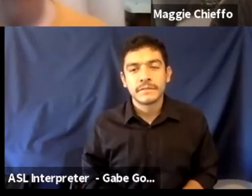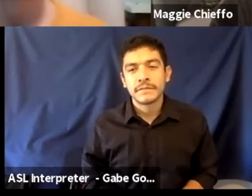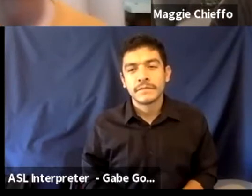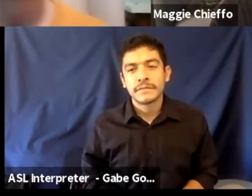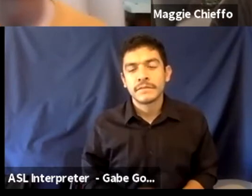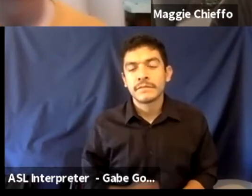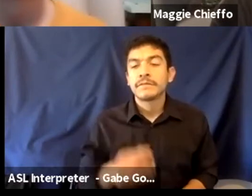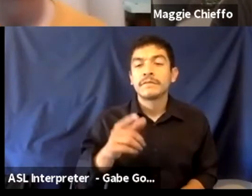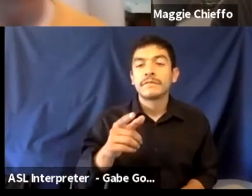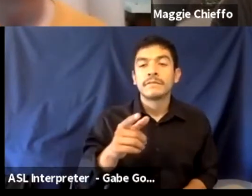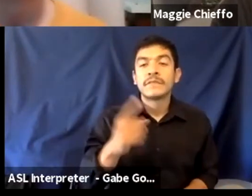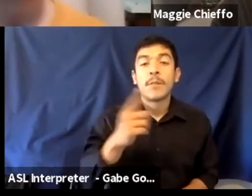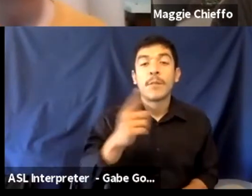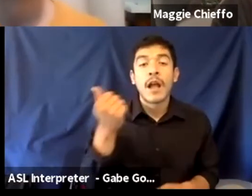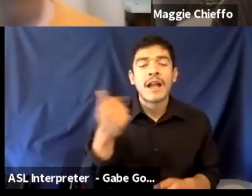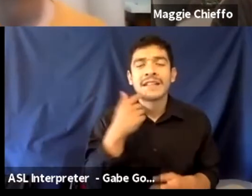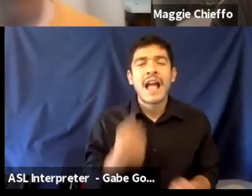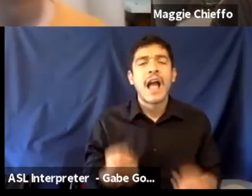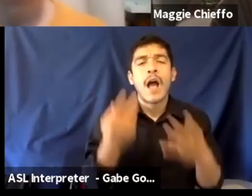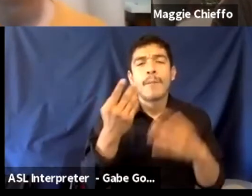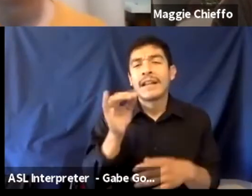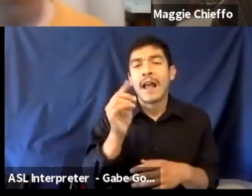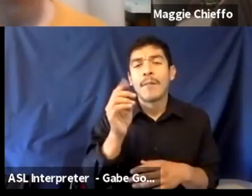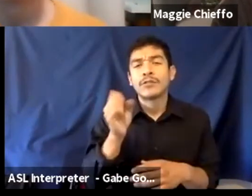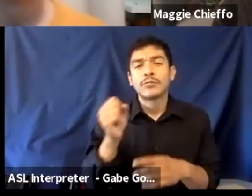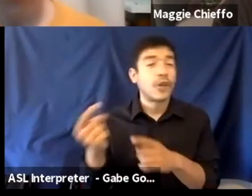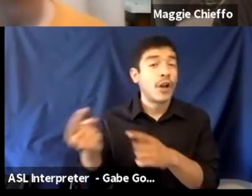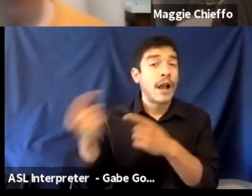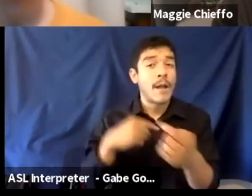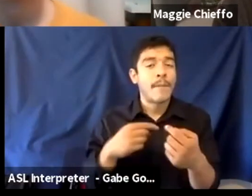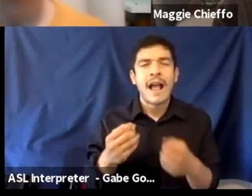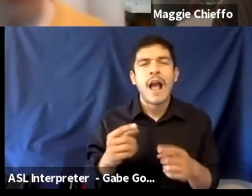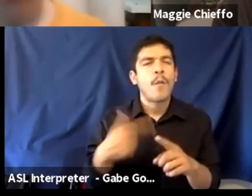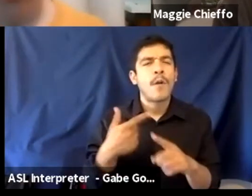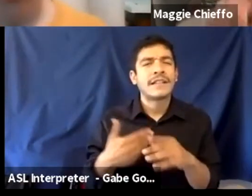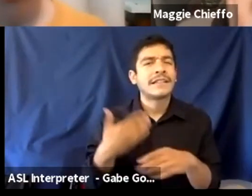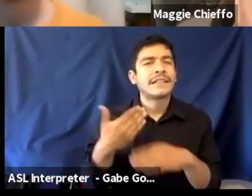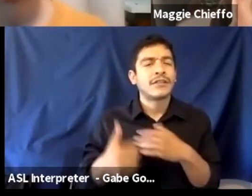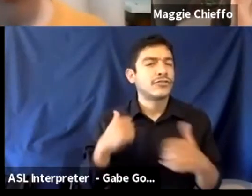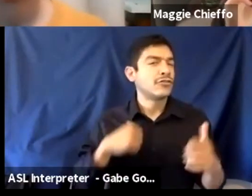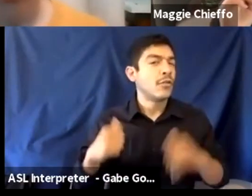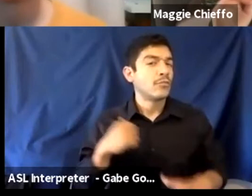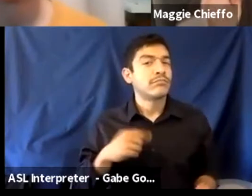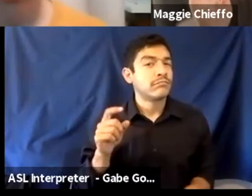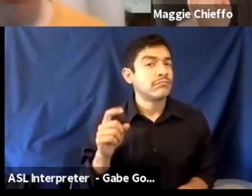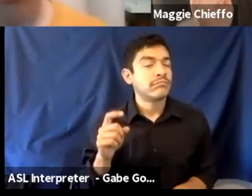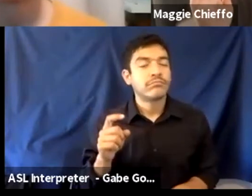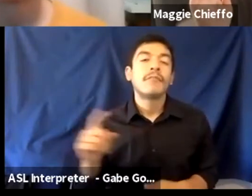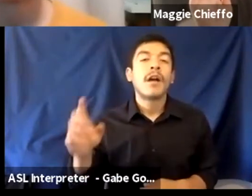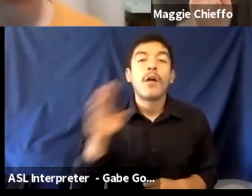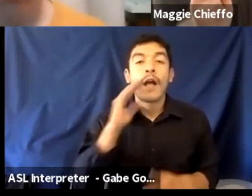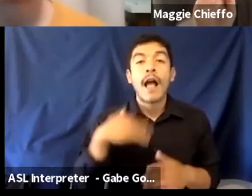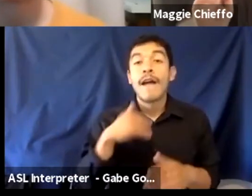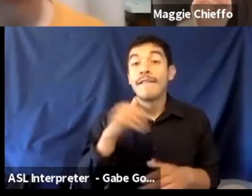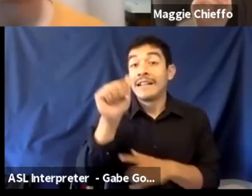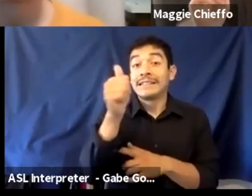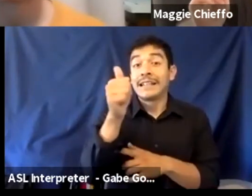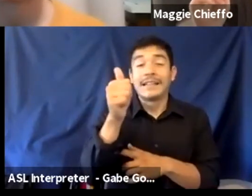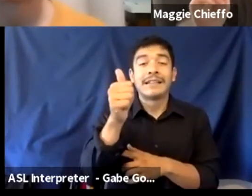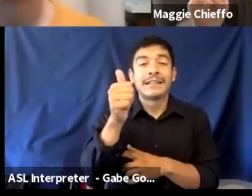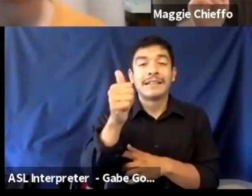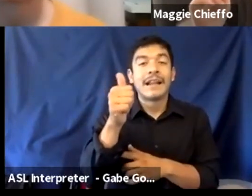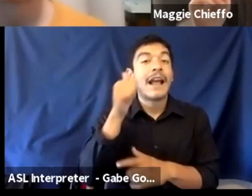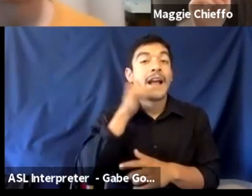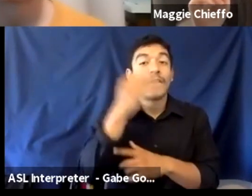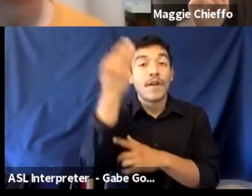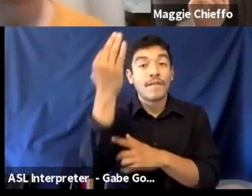I'll answer. There's how many episodes are coming and when is the next show? Okay, there's will be 10 episodes. So every